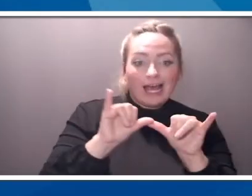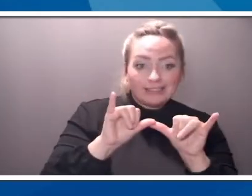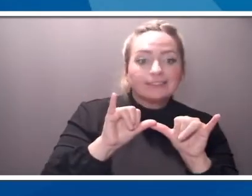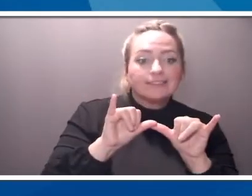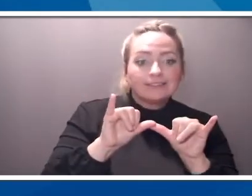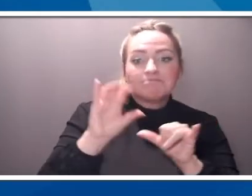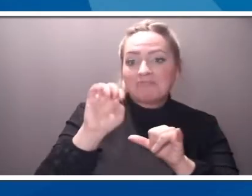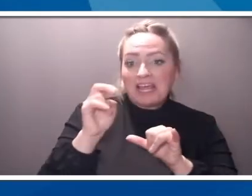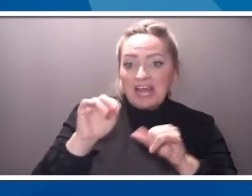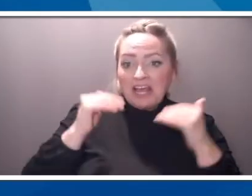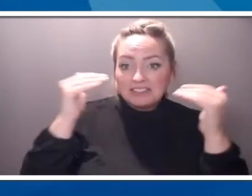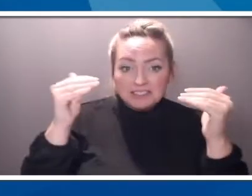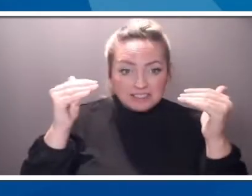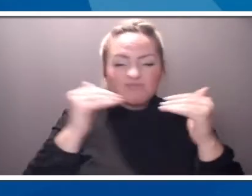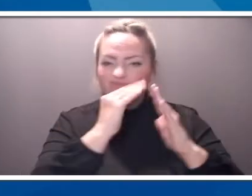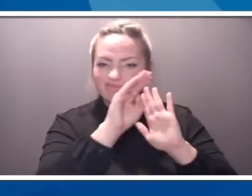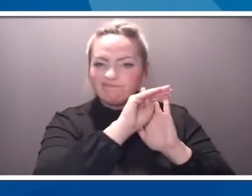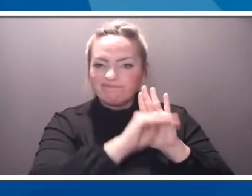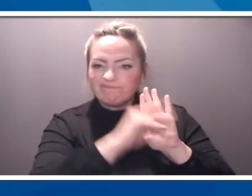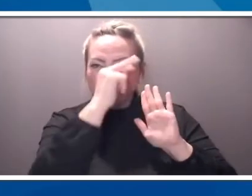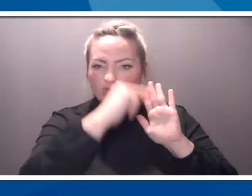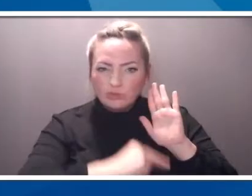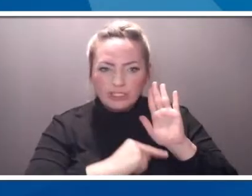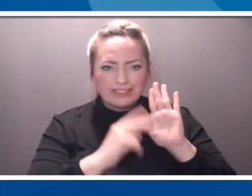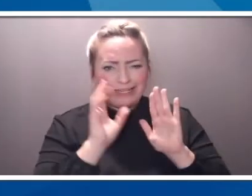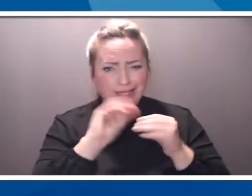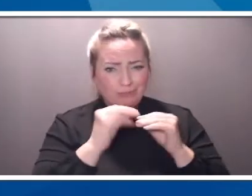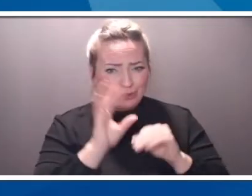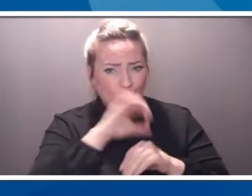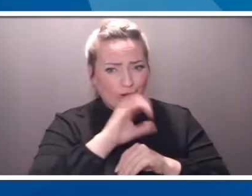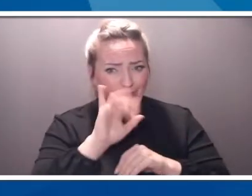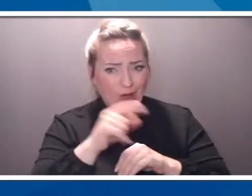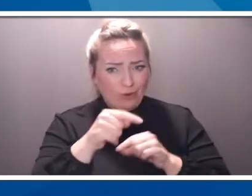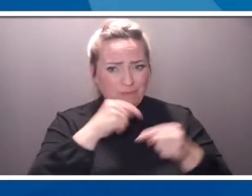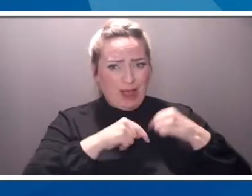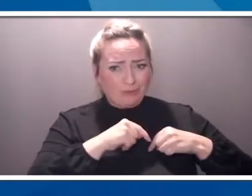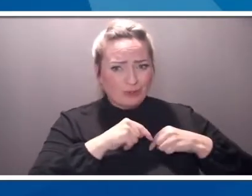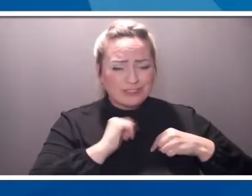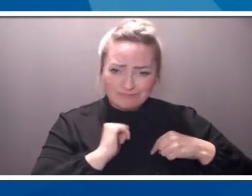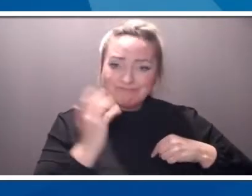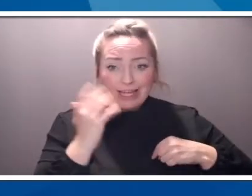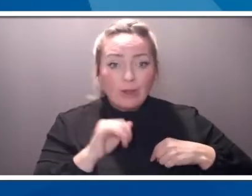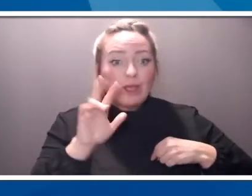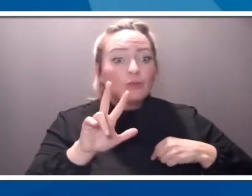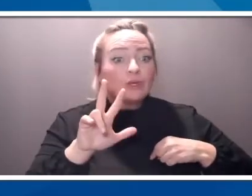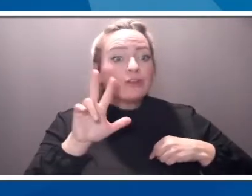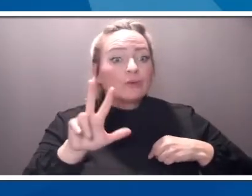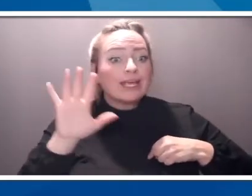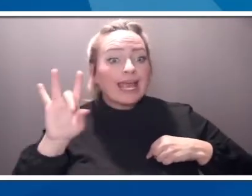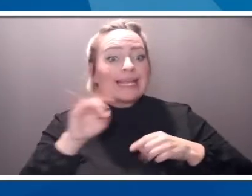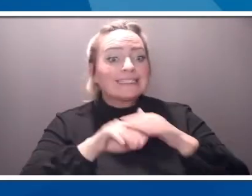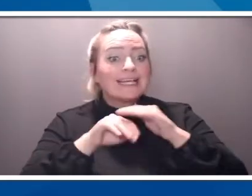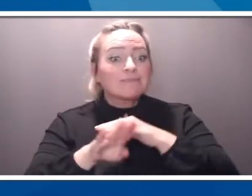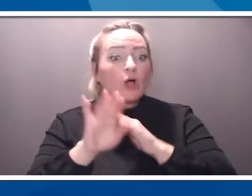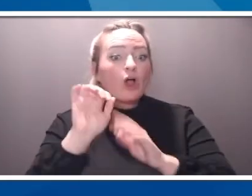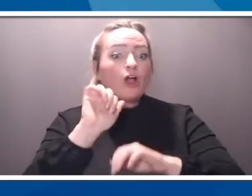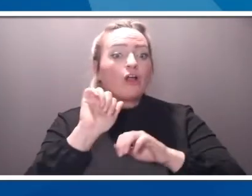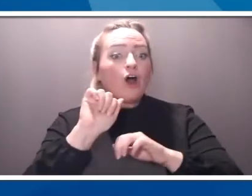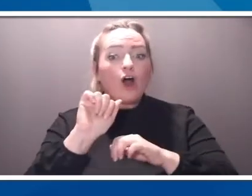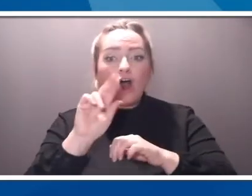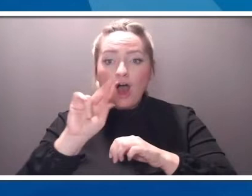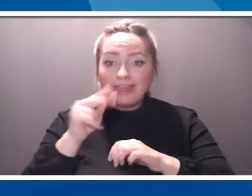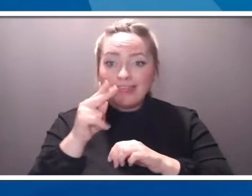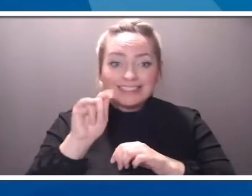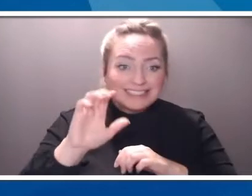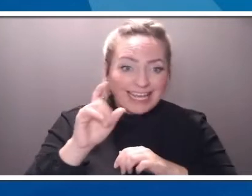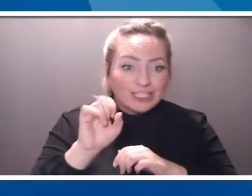minimum, 255 target size enhanced. Yes, the number is weird on that one. It went backwards. 338